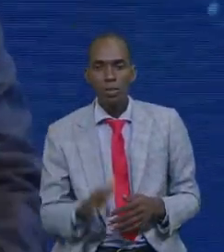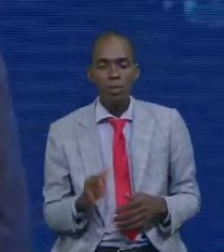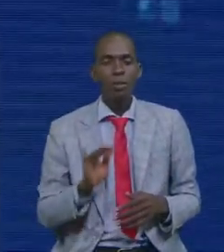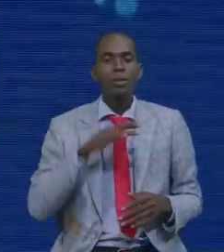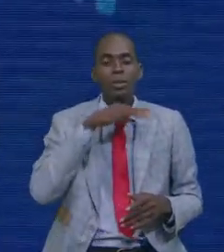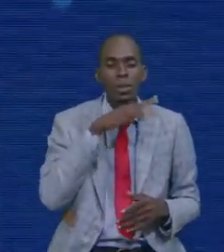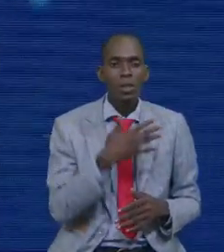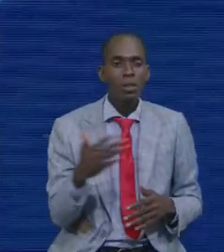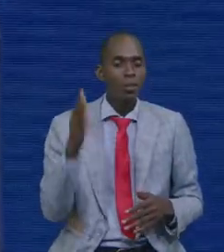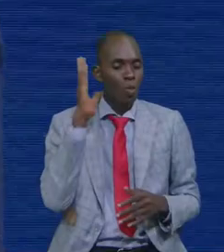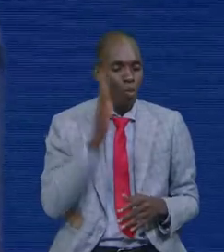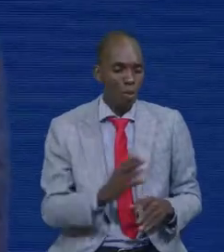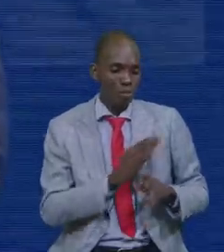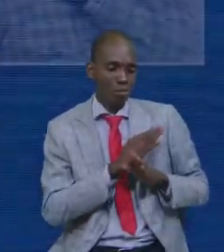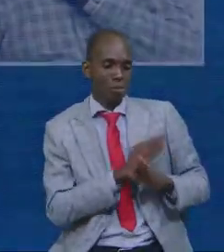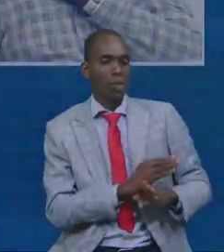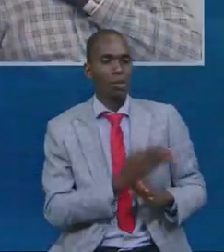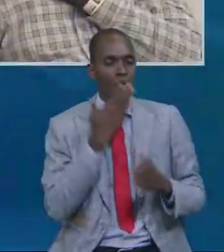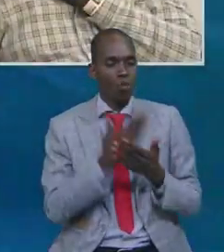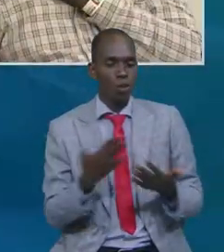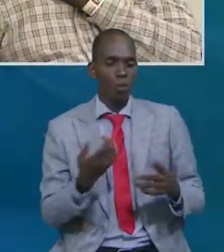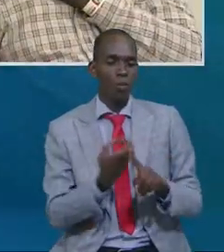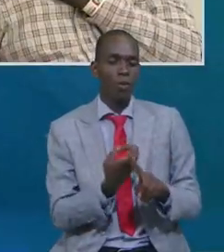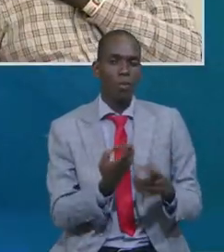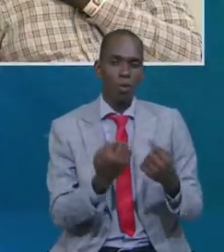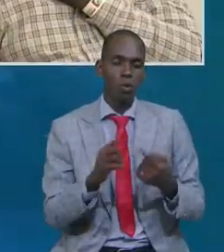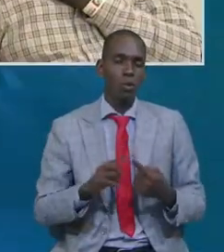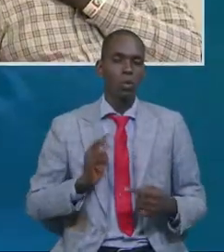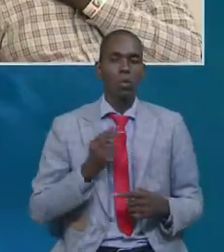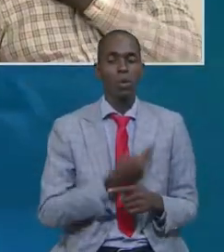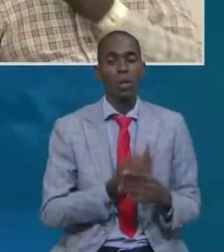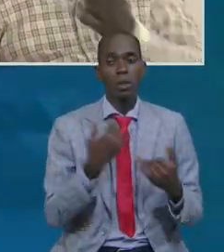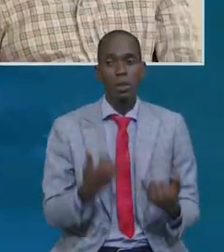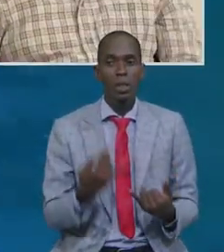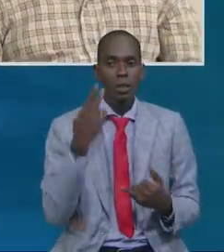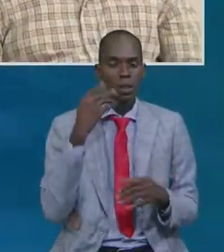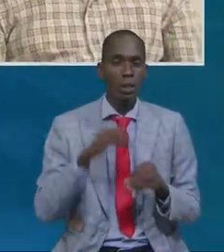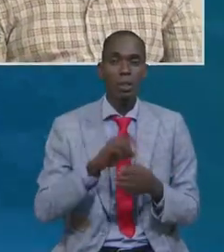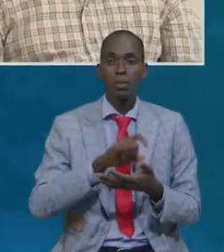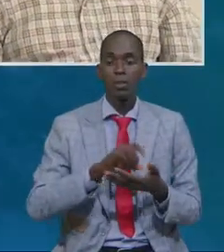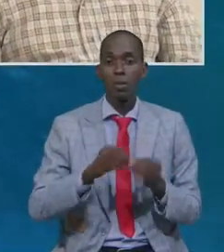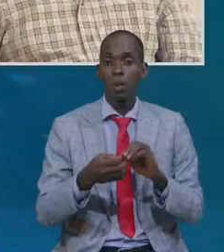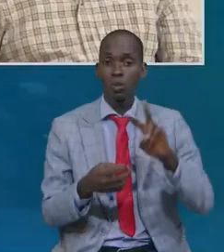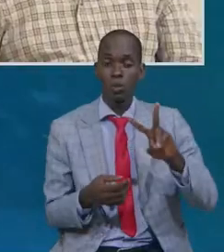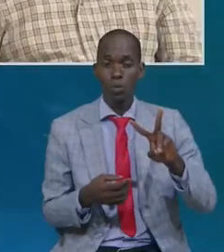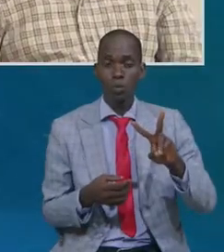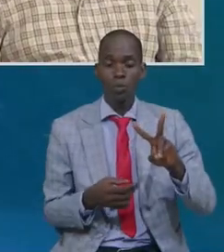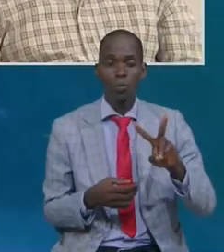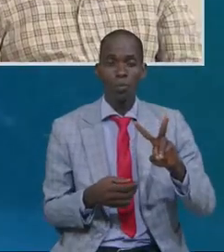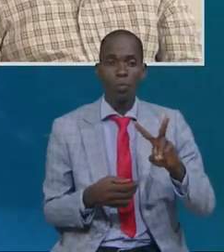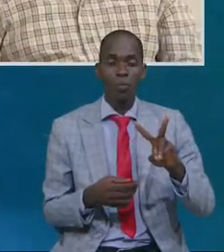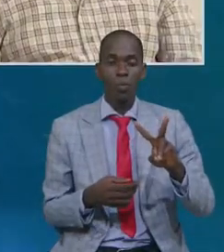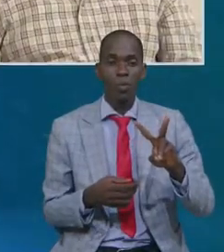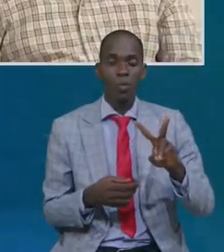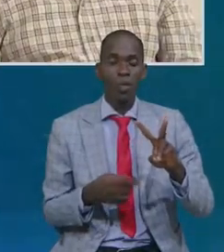withhold good things away from us. Let's come to number two here. Number two here, we're looking at